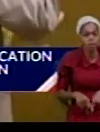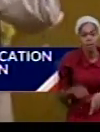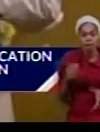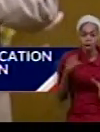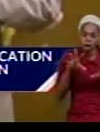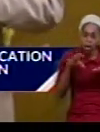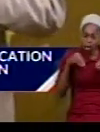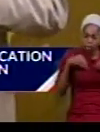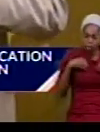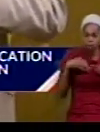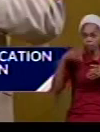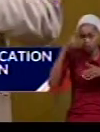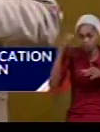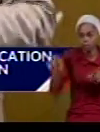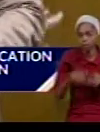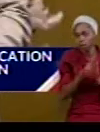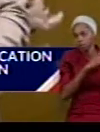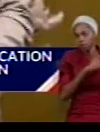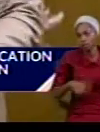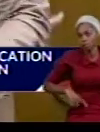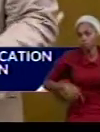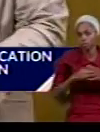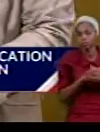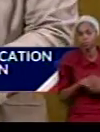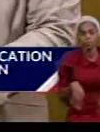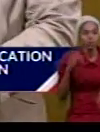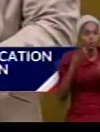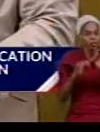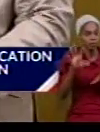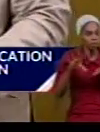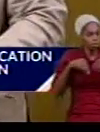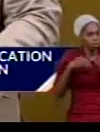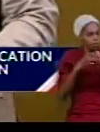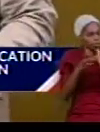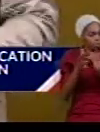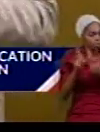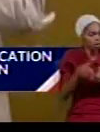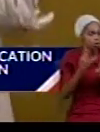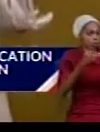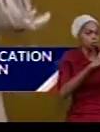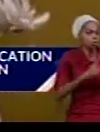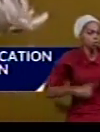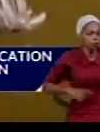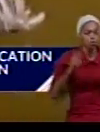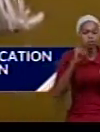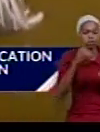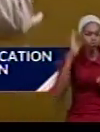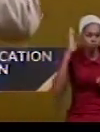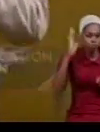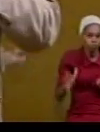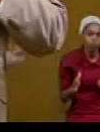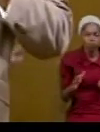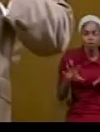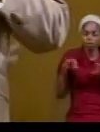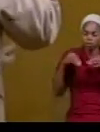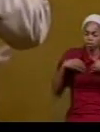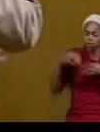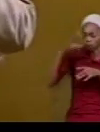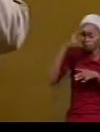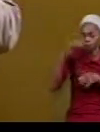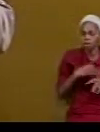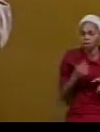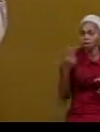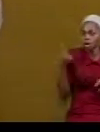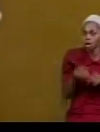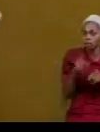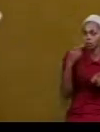word, unclean and unclean. It says, that bringeth you out of the land of Egypt. He had brought the children of Israel out